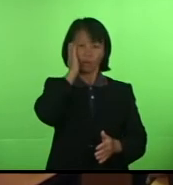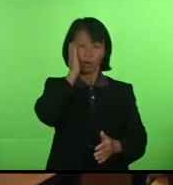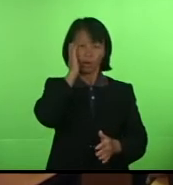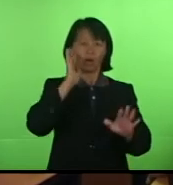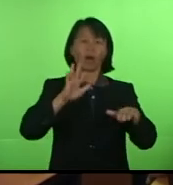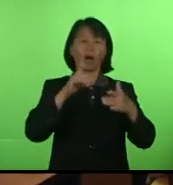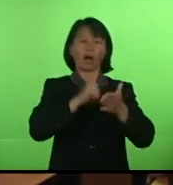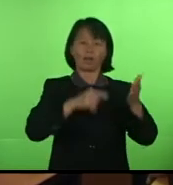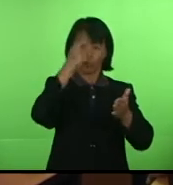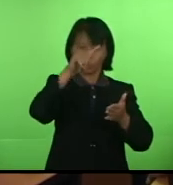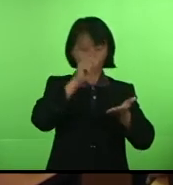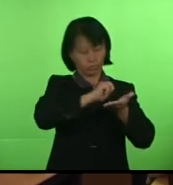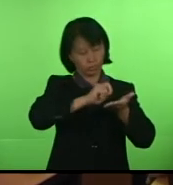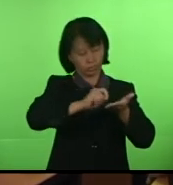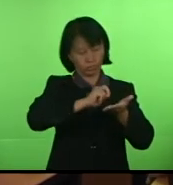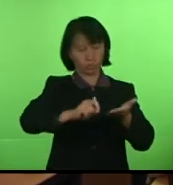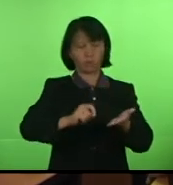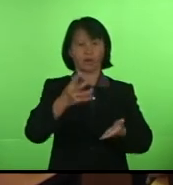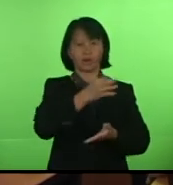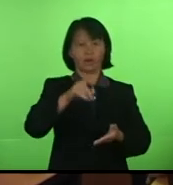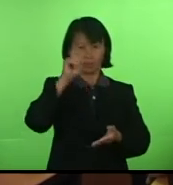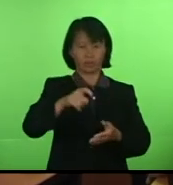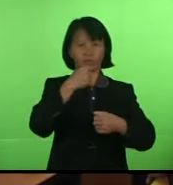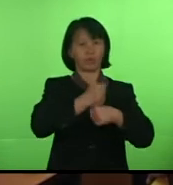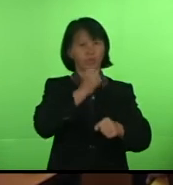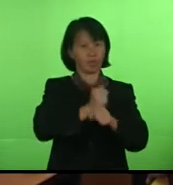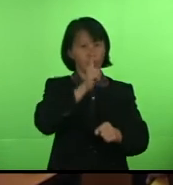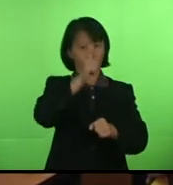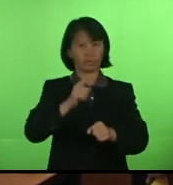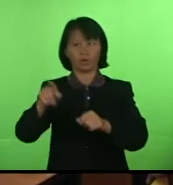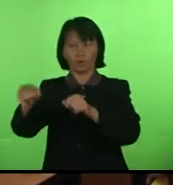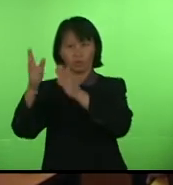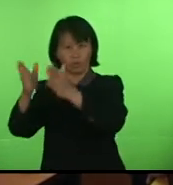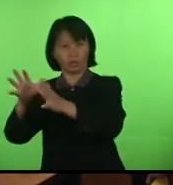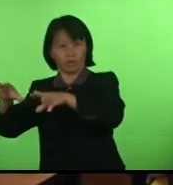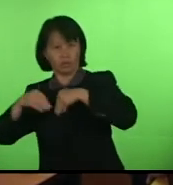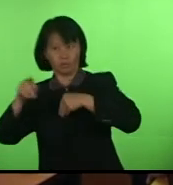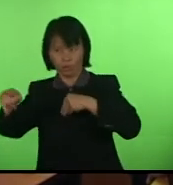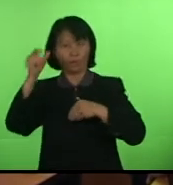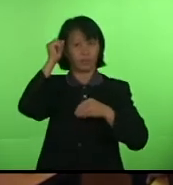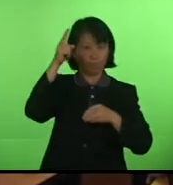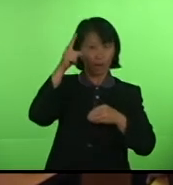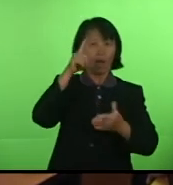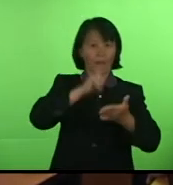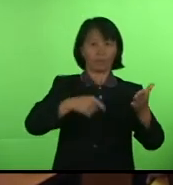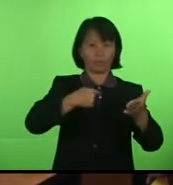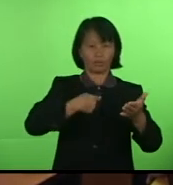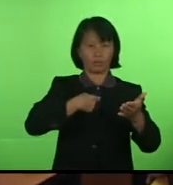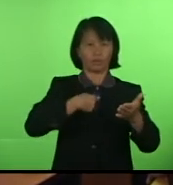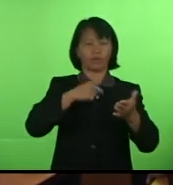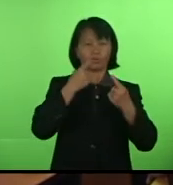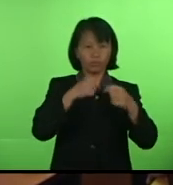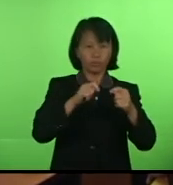write, and you must make sure that the receiver understands what you are trying to